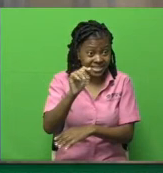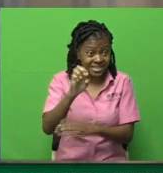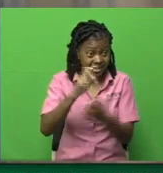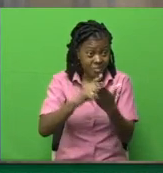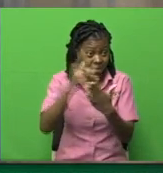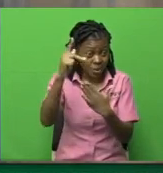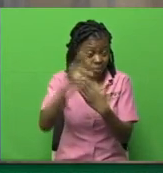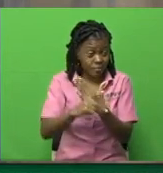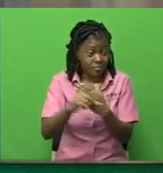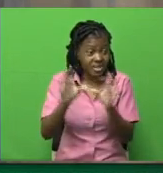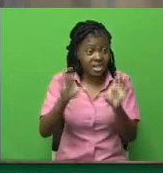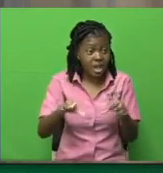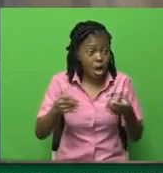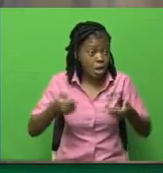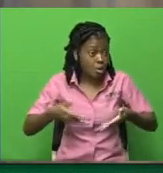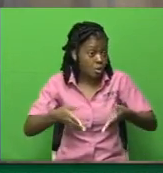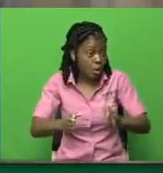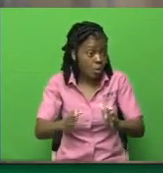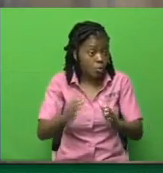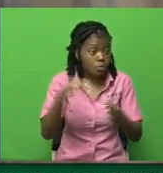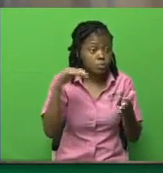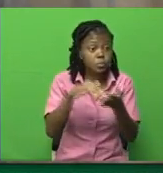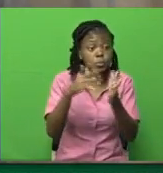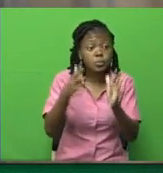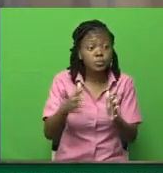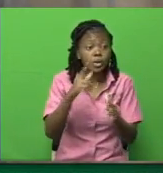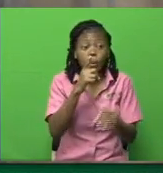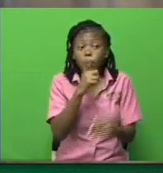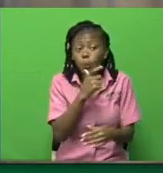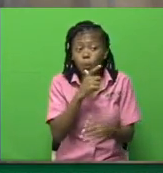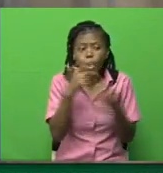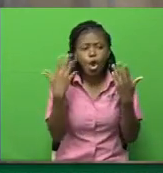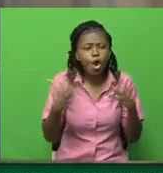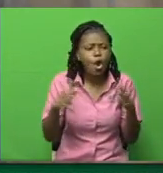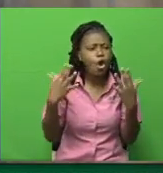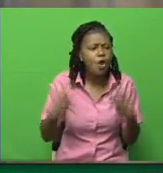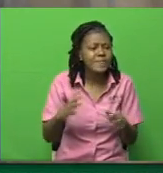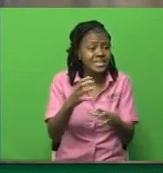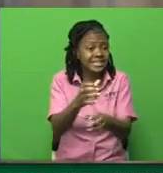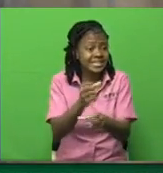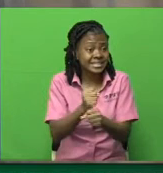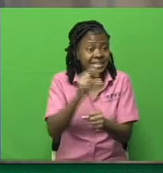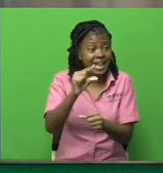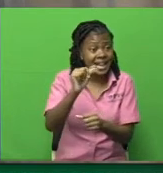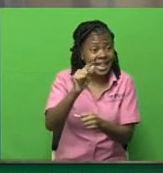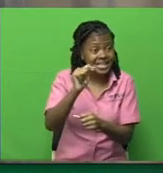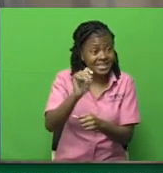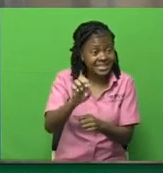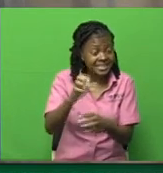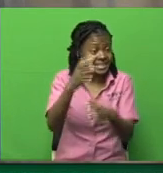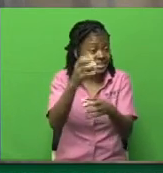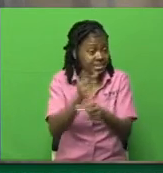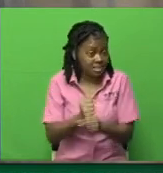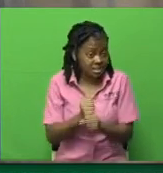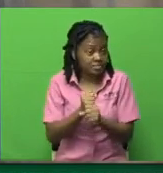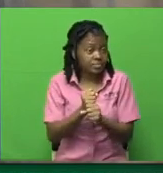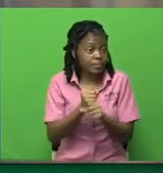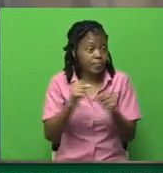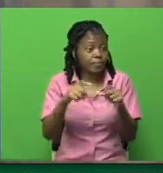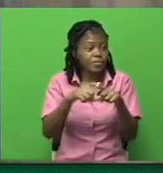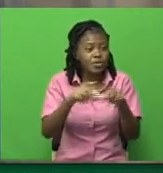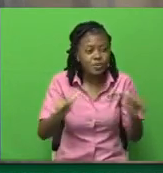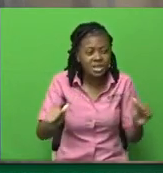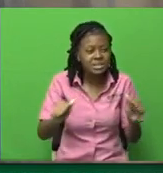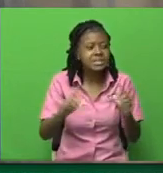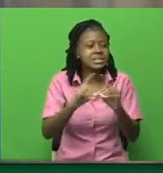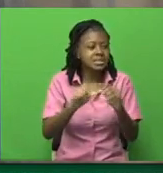tuition assistance to stood on so I've already accessed gate and a diploma associate degree or lower